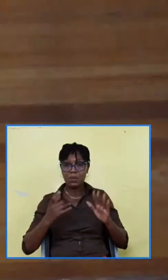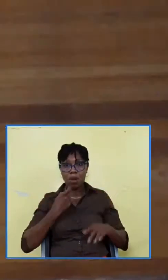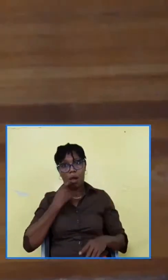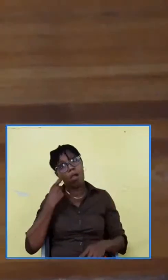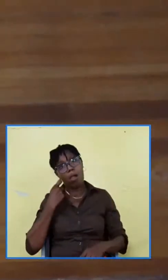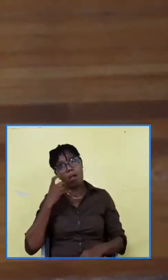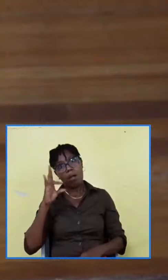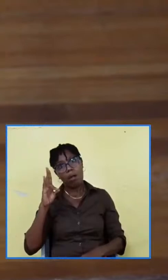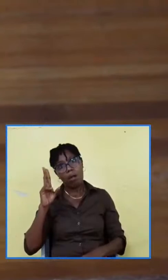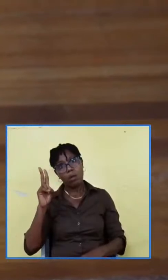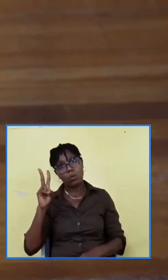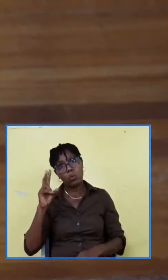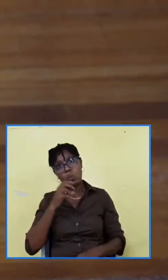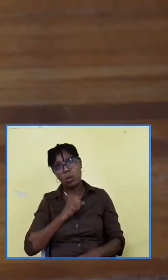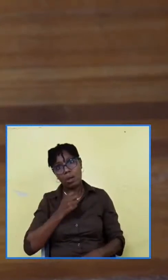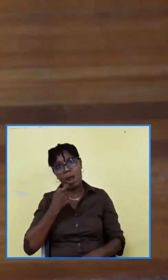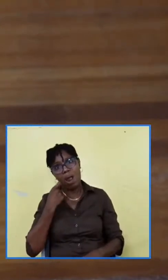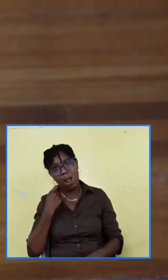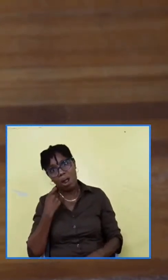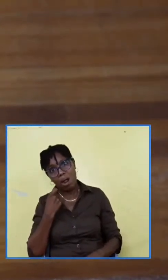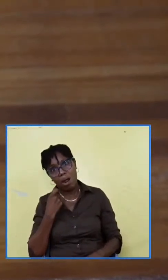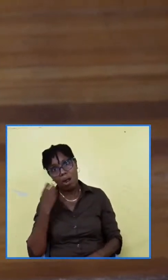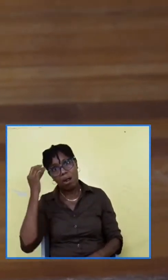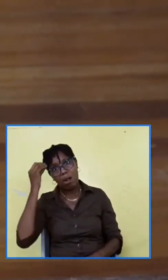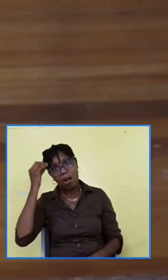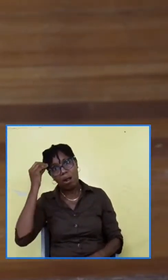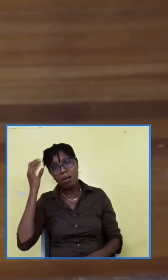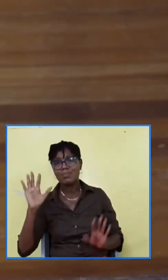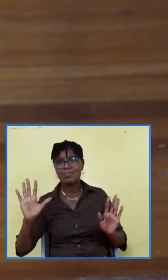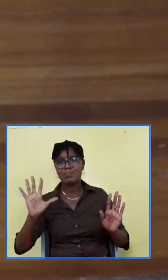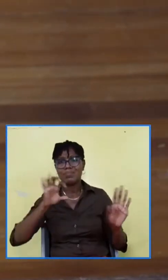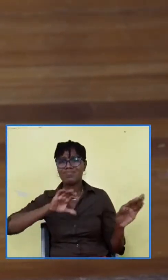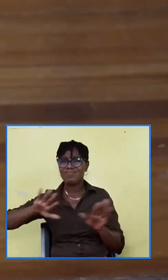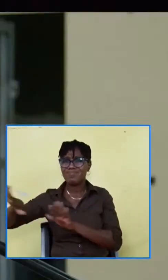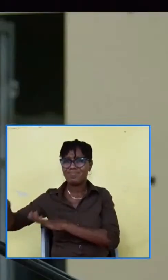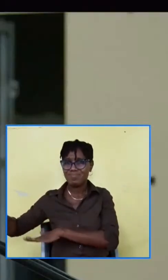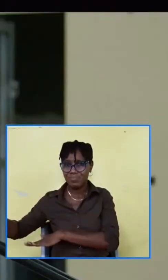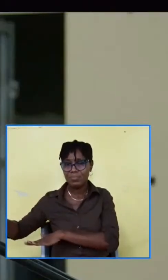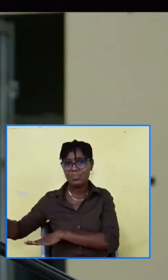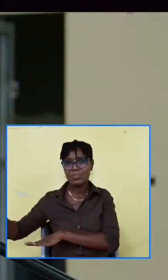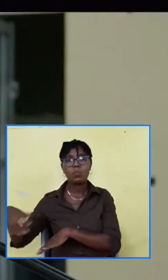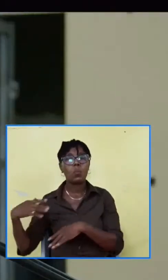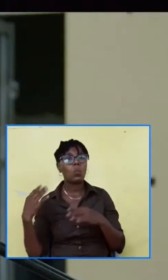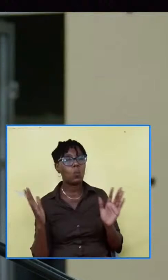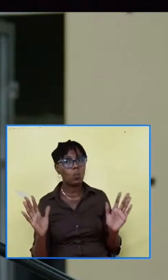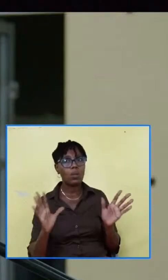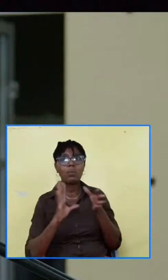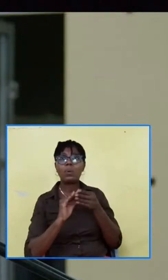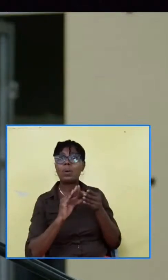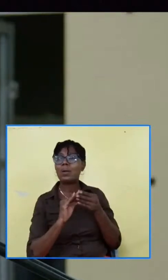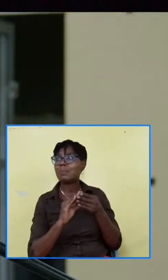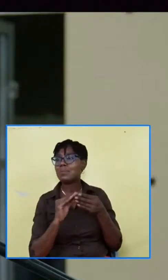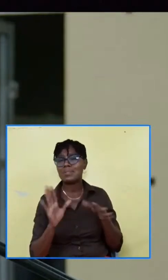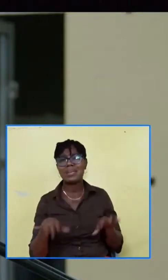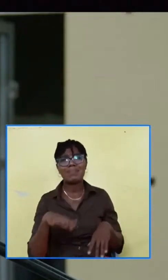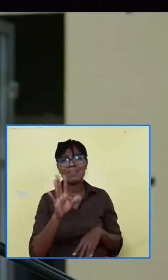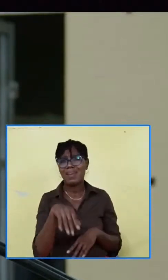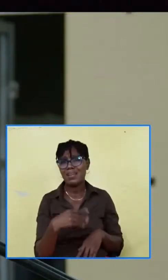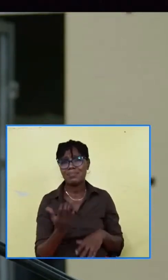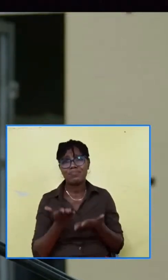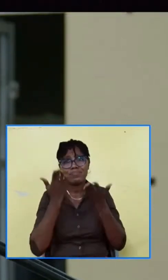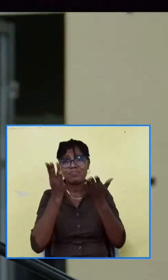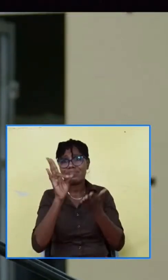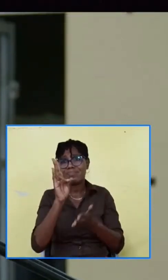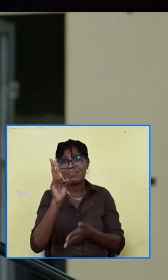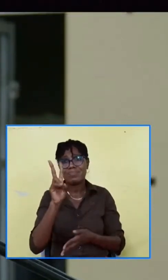option, and nobody has said what I would say is remove that option, get creative, and let's get back to